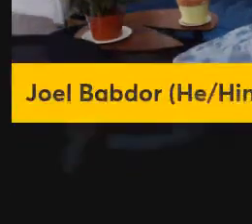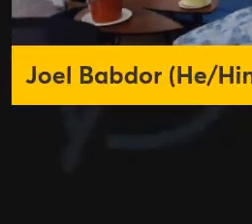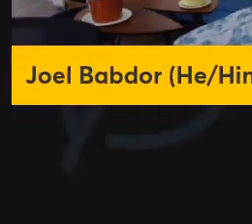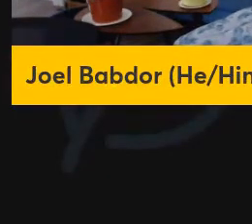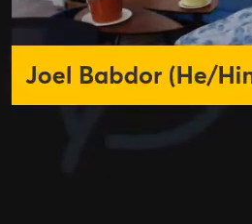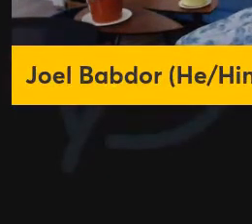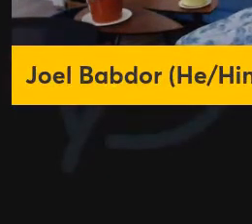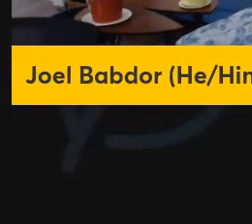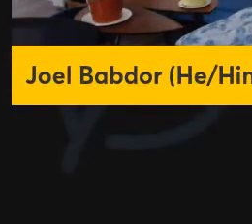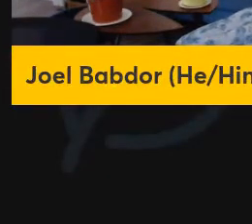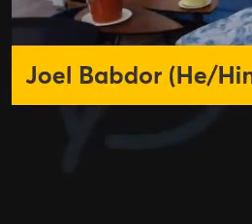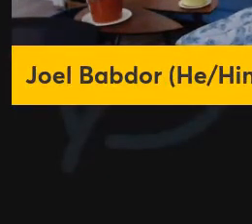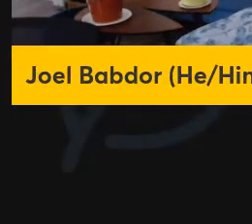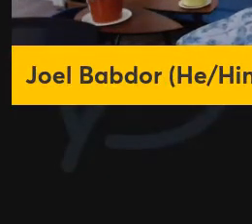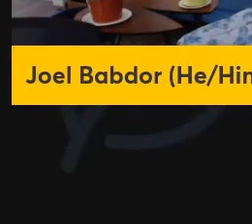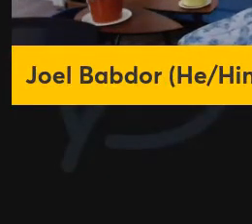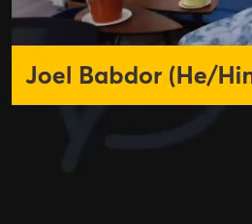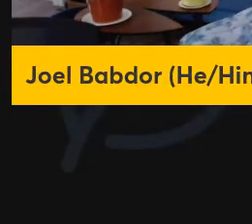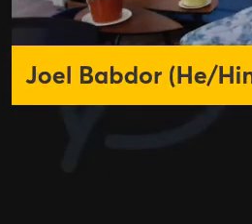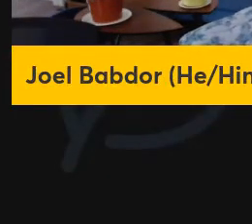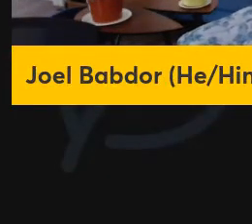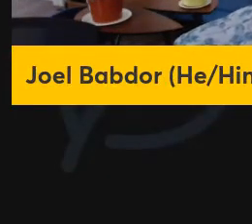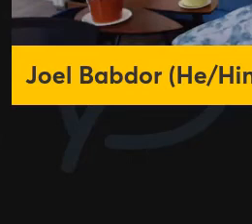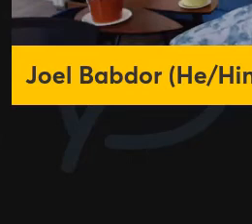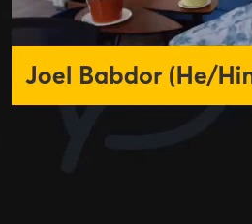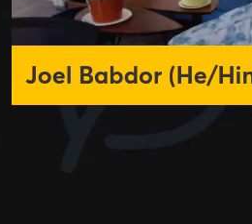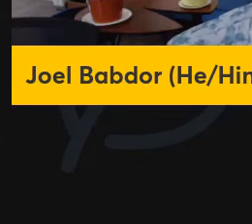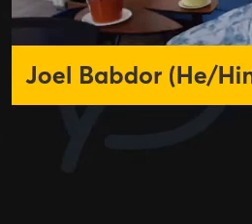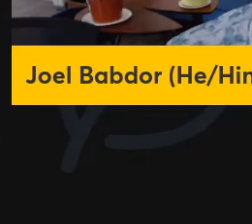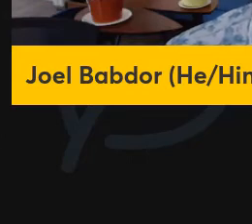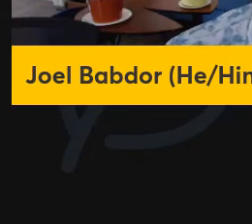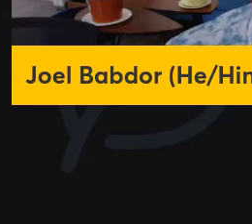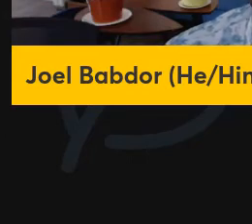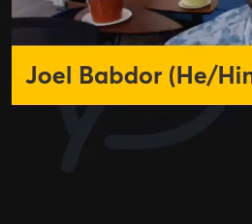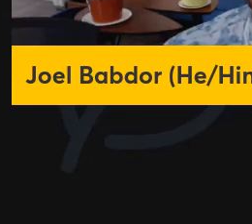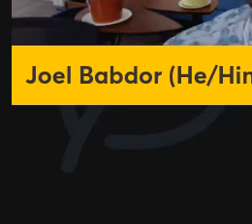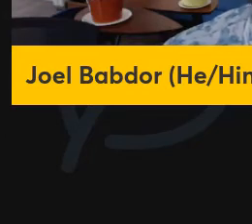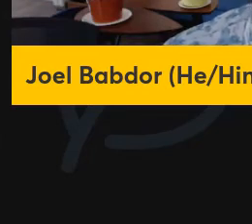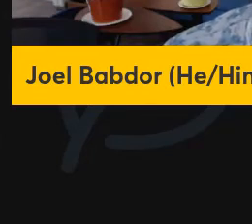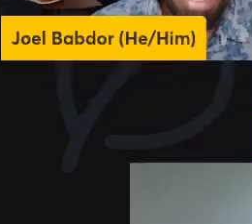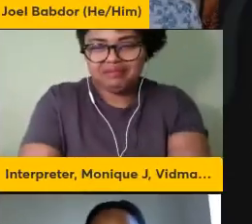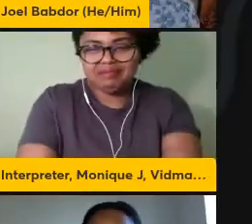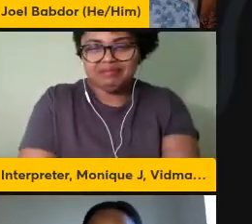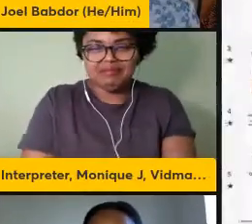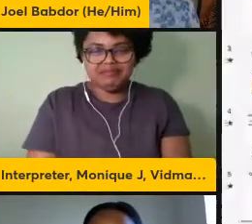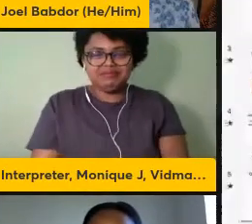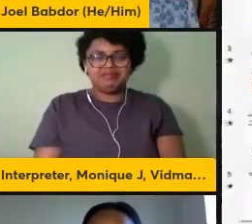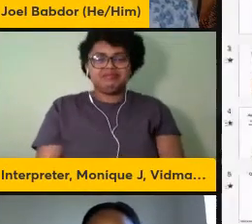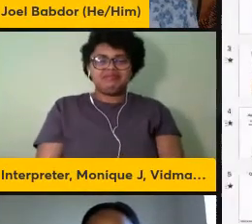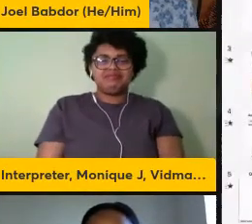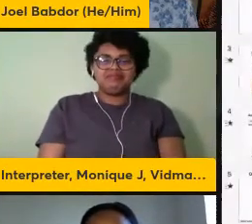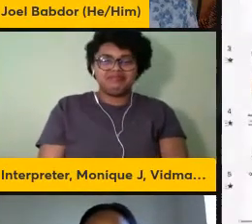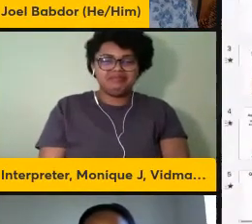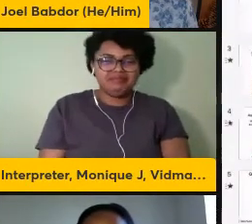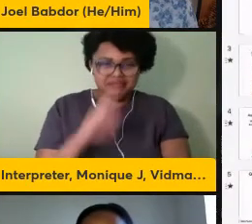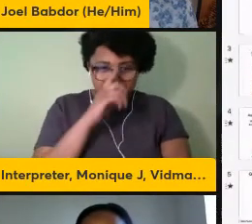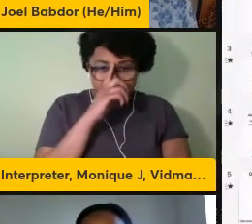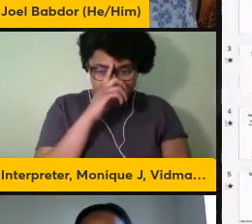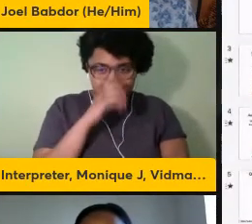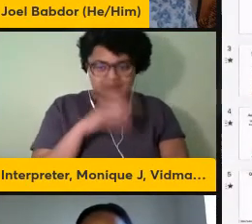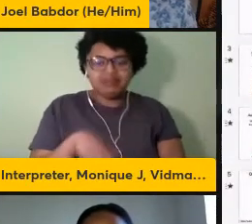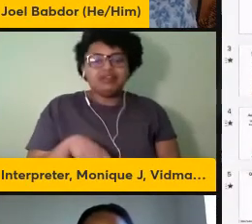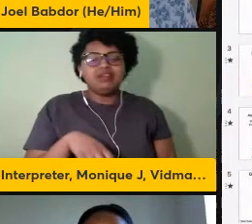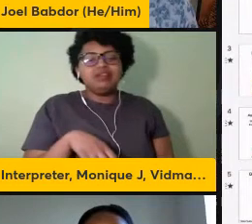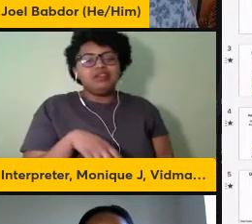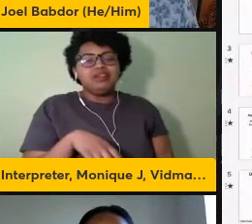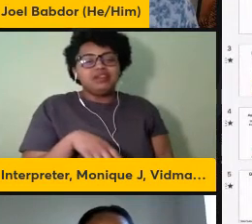I think I'm here. Yes. Oh, all right. Yes. Awesome. Sorry. So we'll go to Dr. Makeda